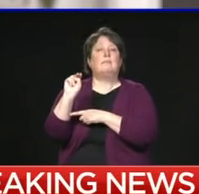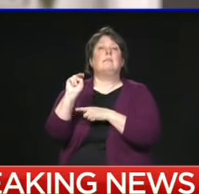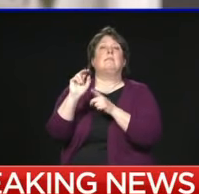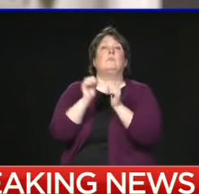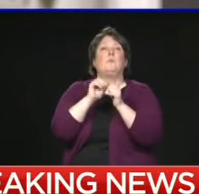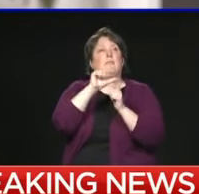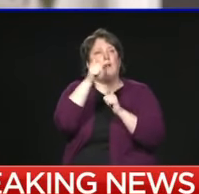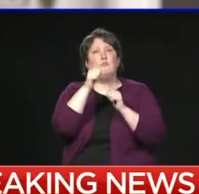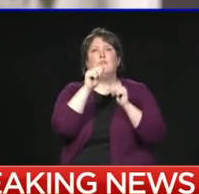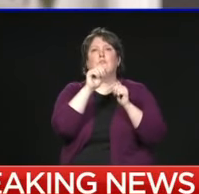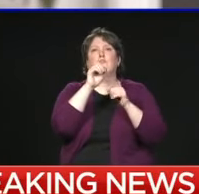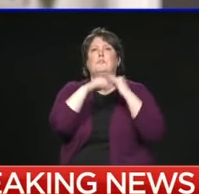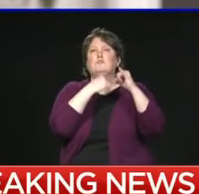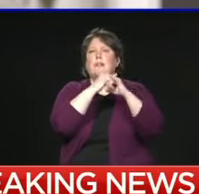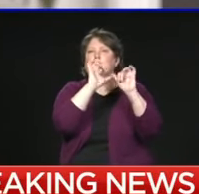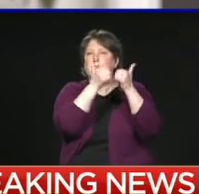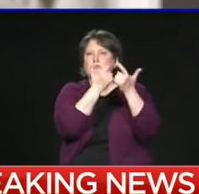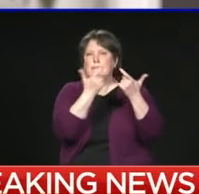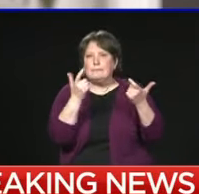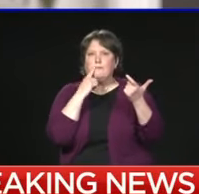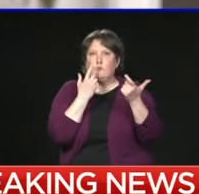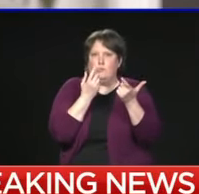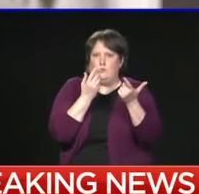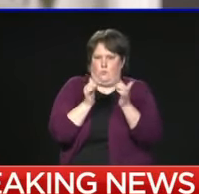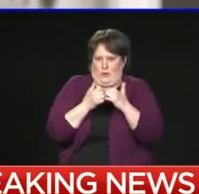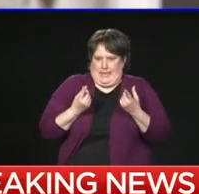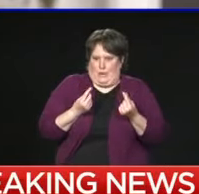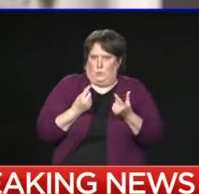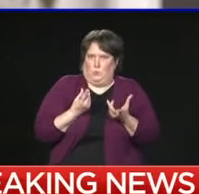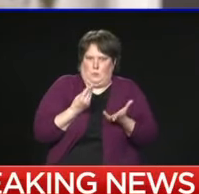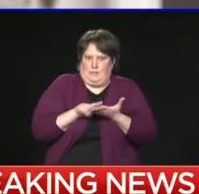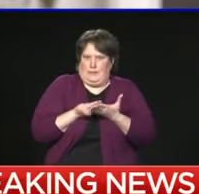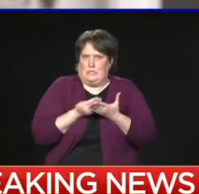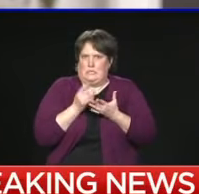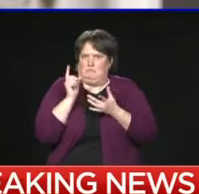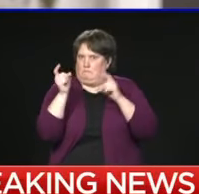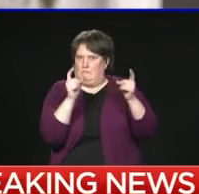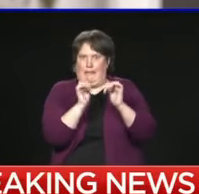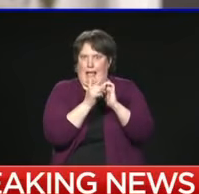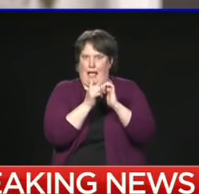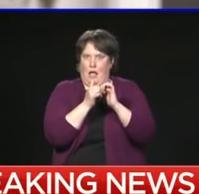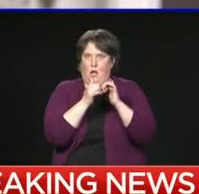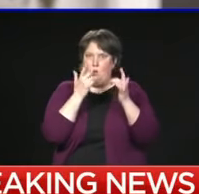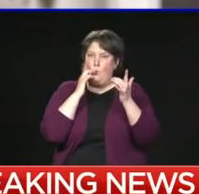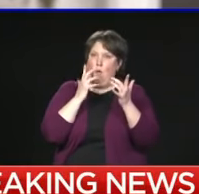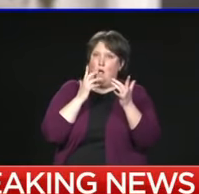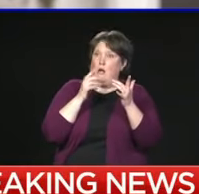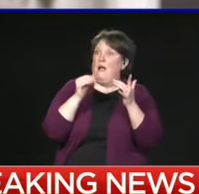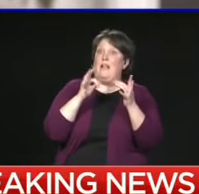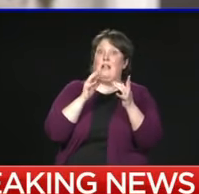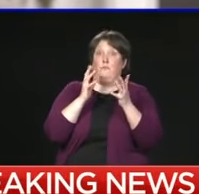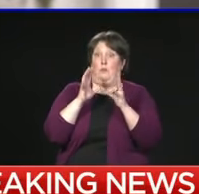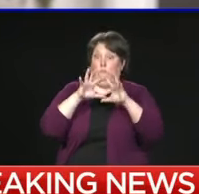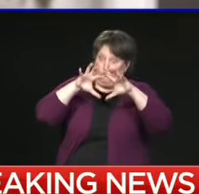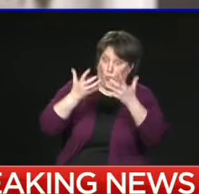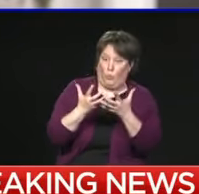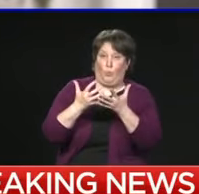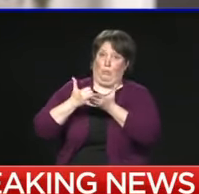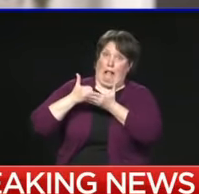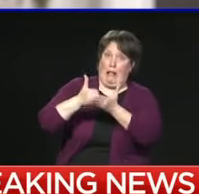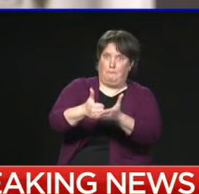partners on financial support to ensure that we can respond to this global pandemic